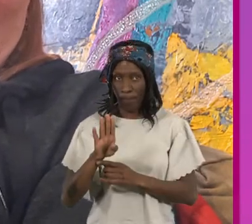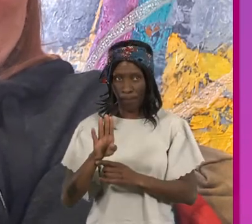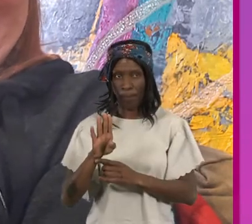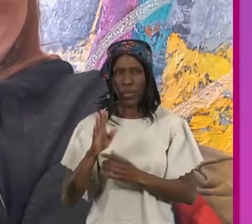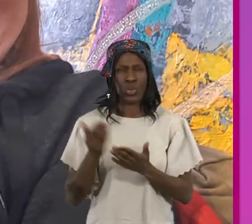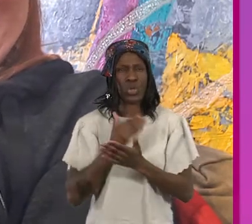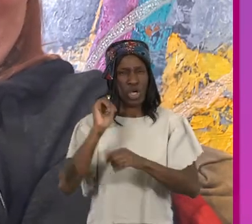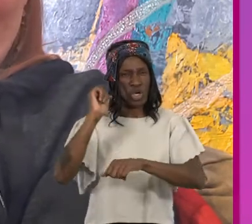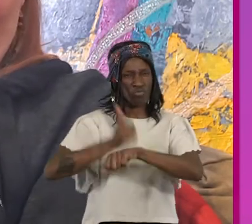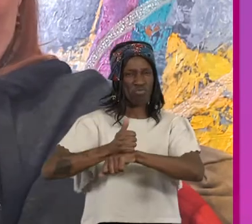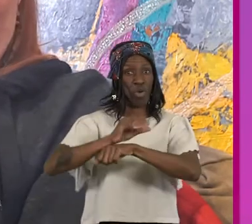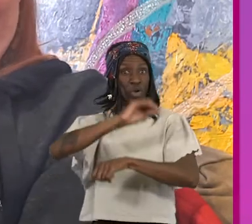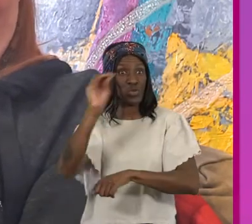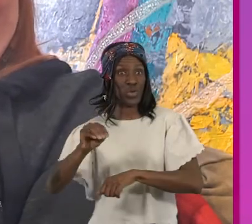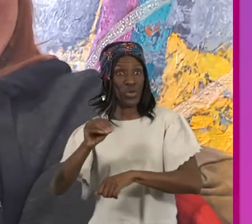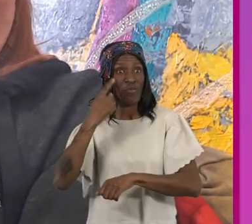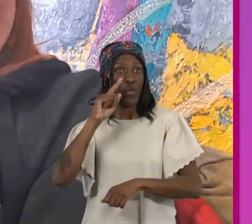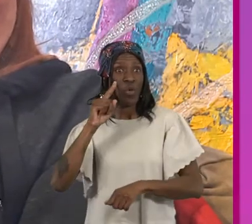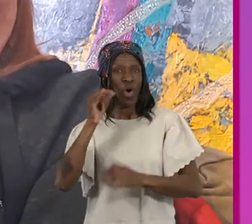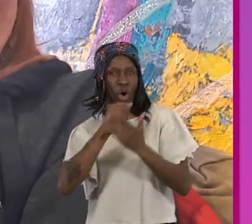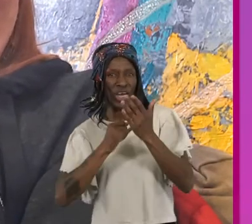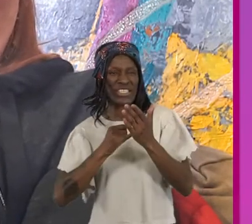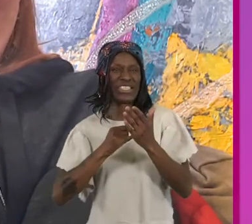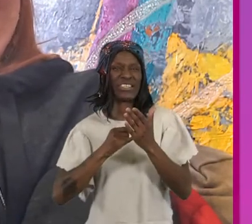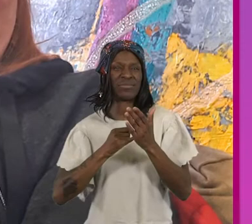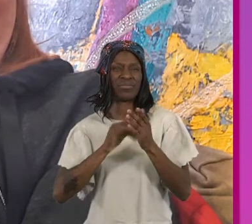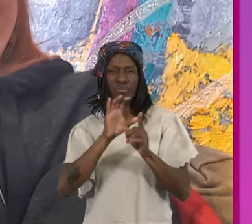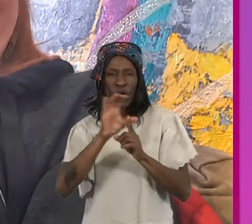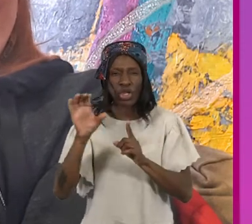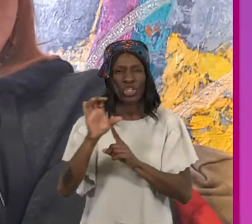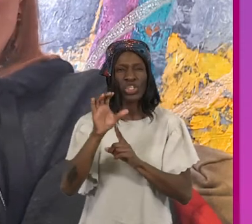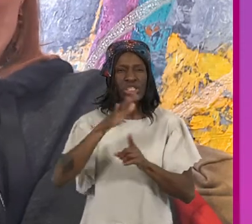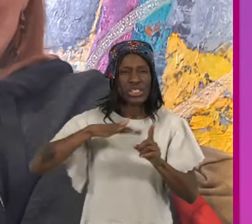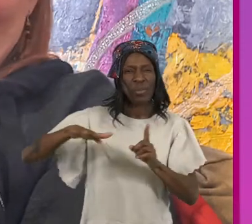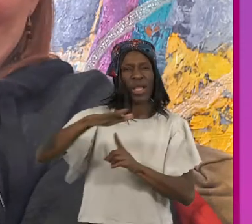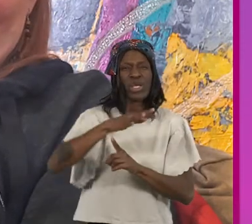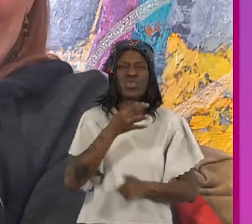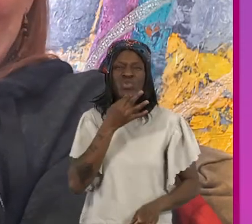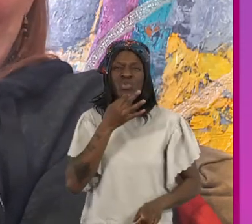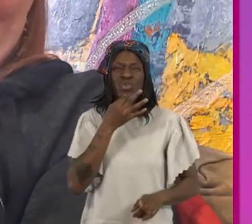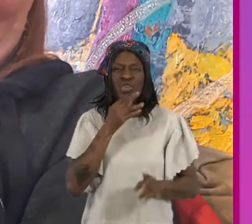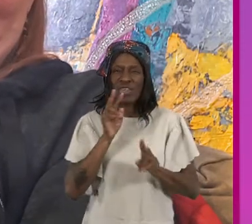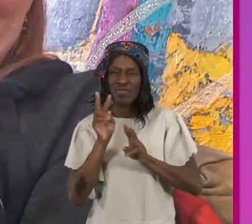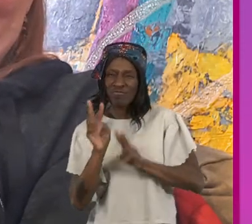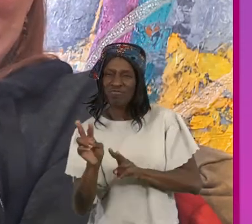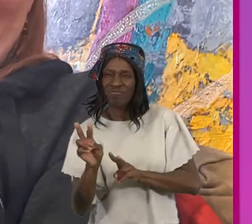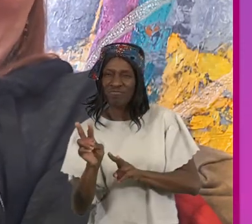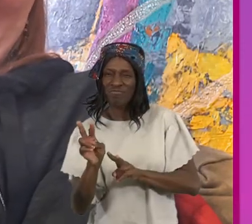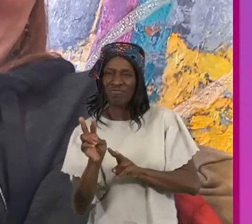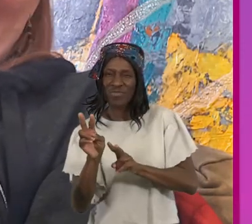redevelopment project in the city of Ottawa for arts and culture and space. So stay tuned on that.